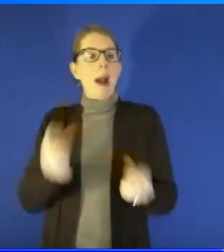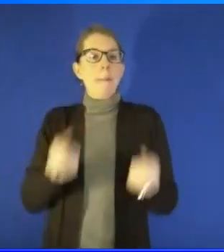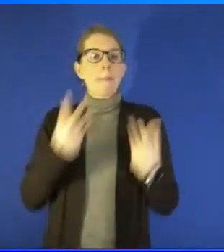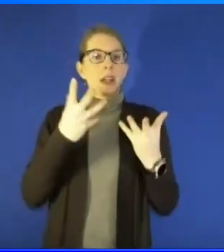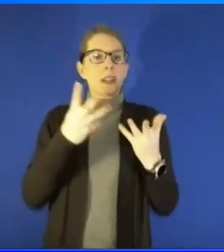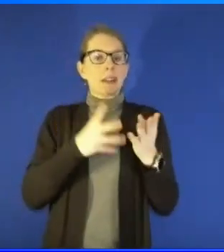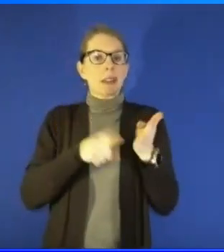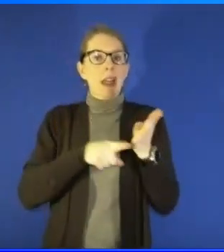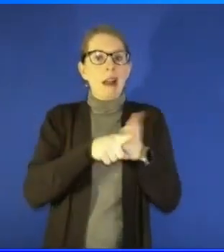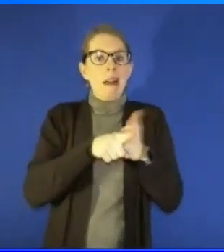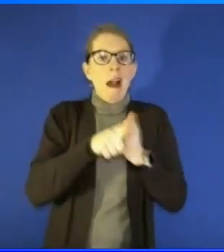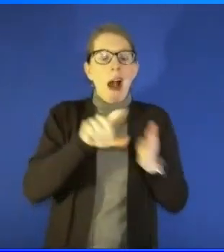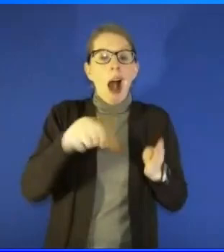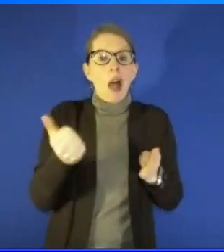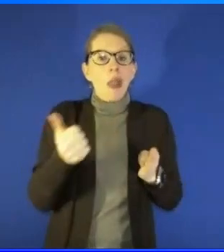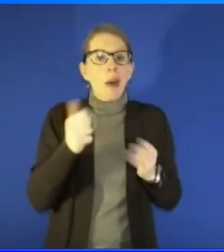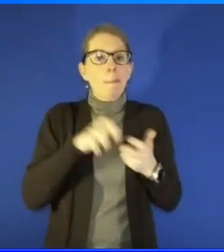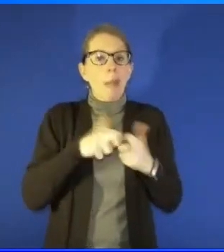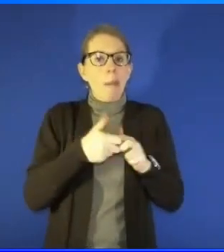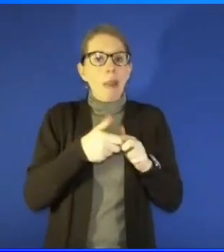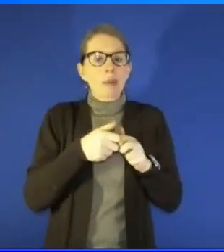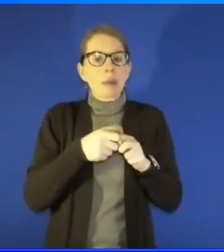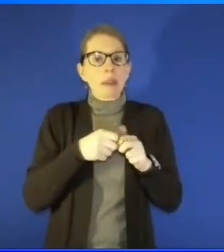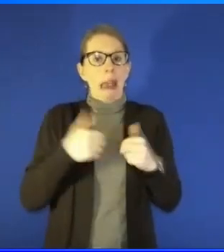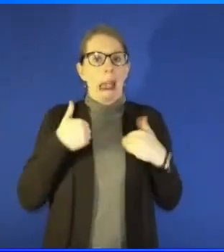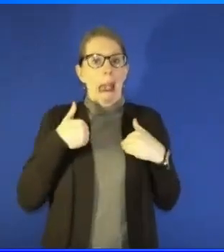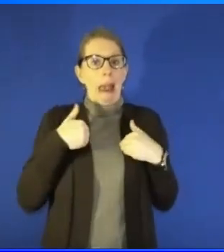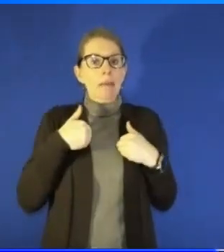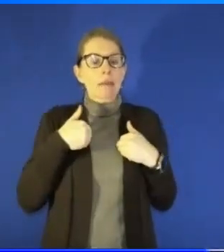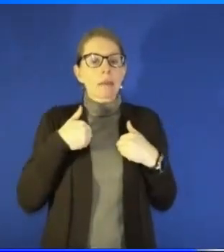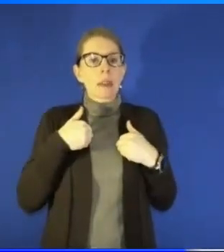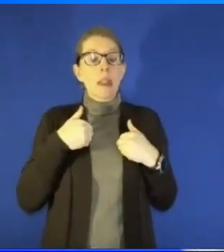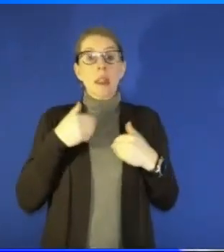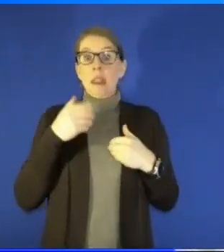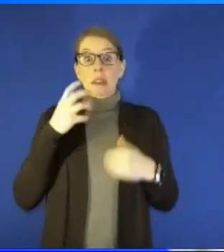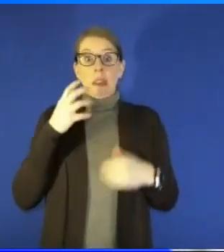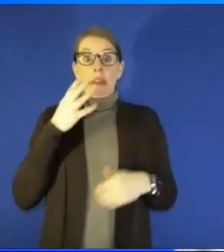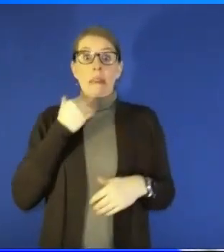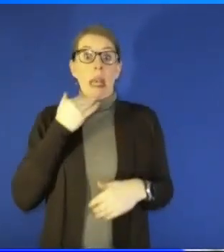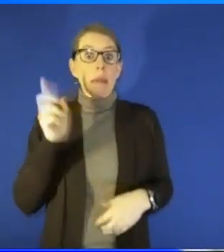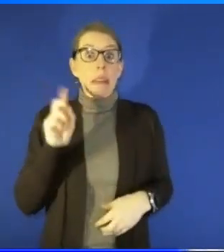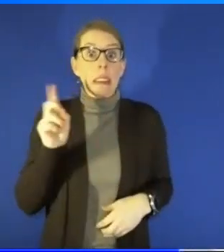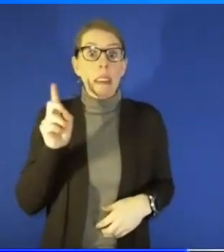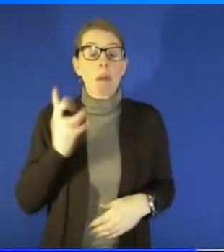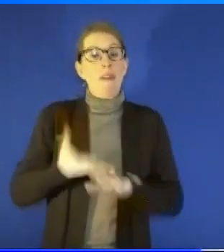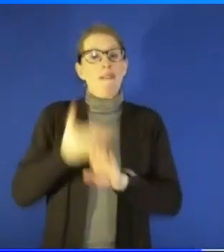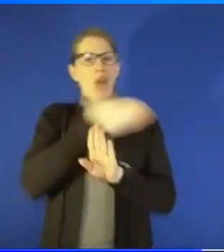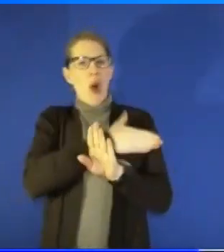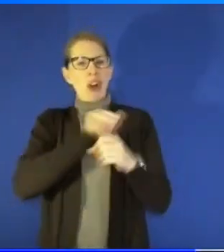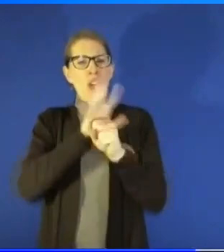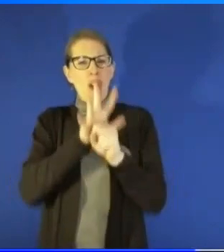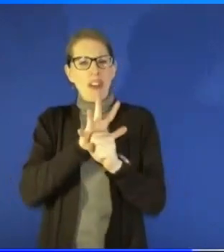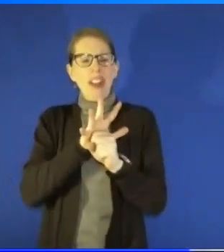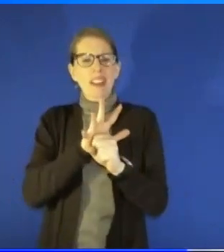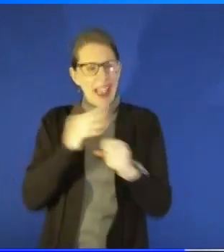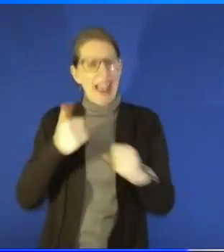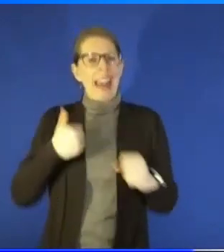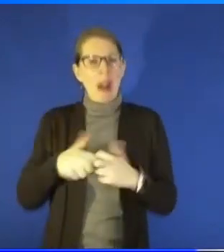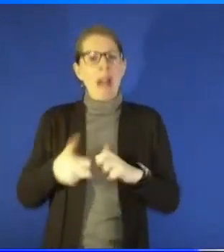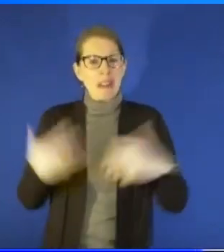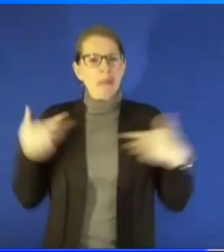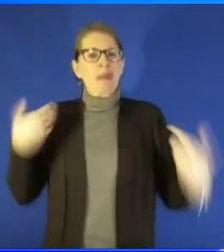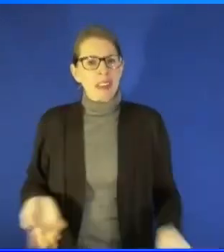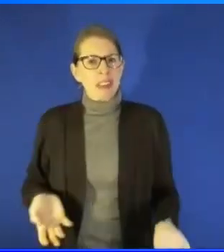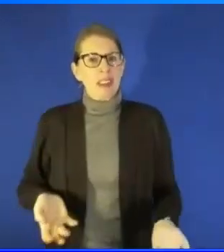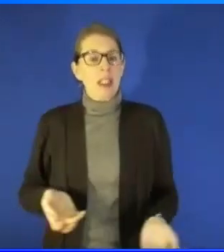problems. Our patients, have diabetes, have They obesity. had problems before COVID. Yeah, before COVID. And so,